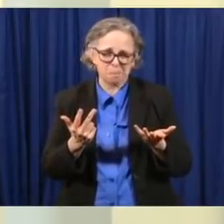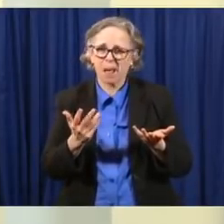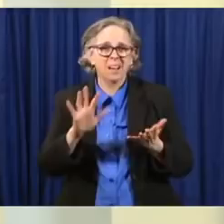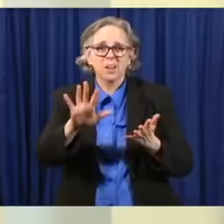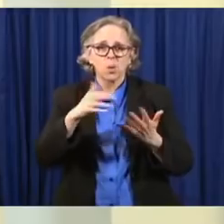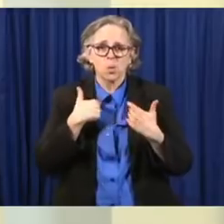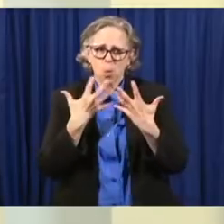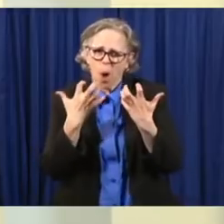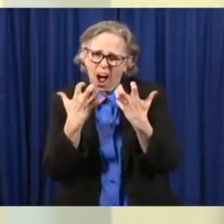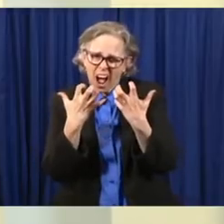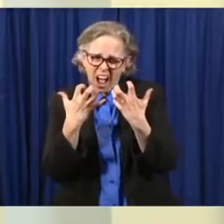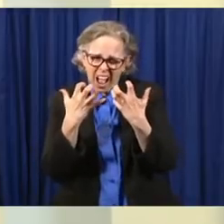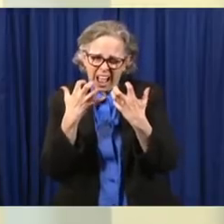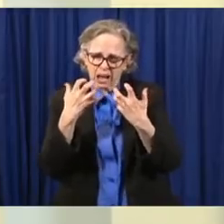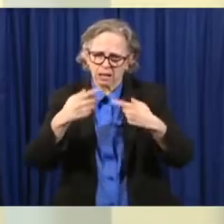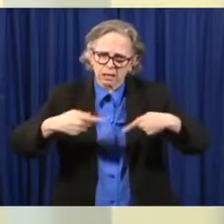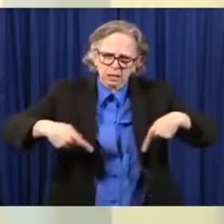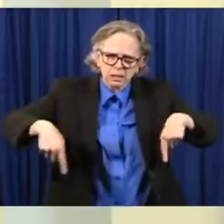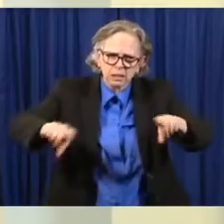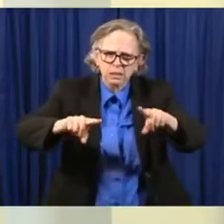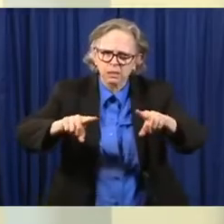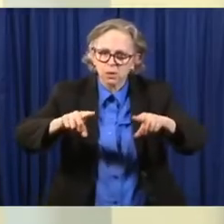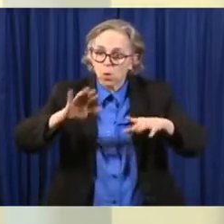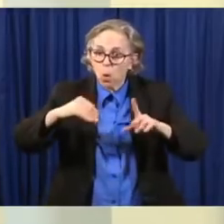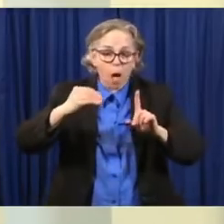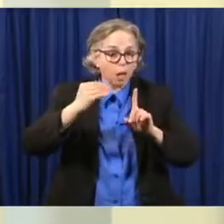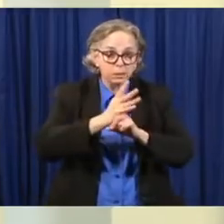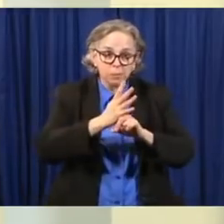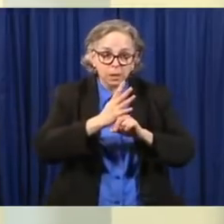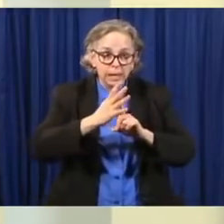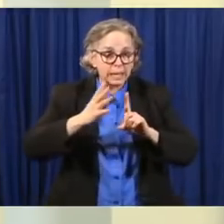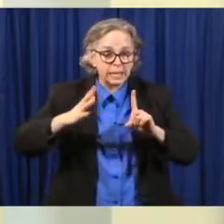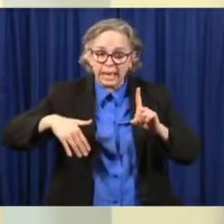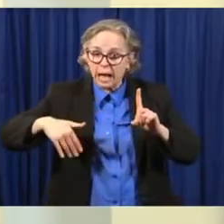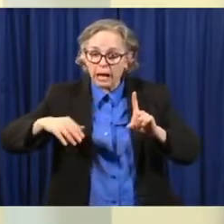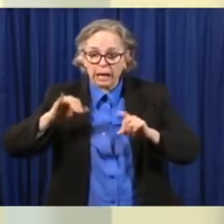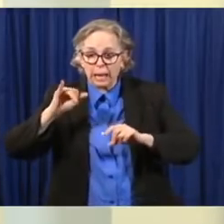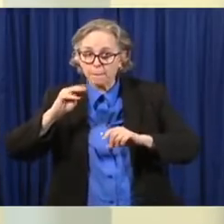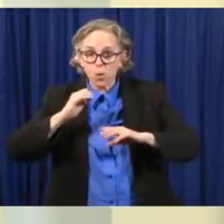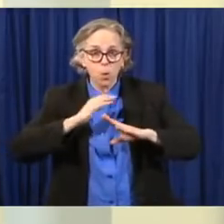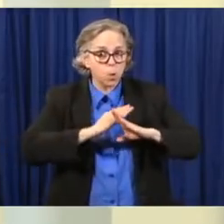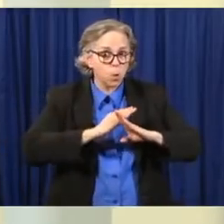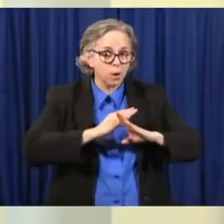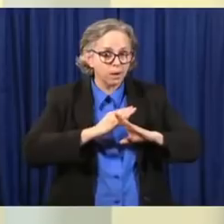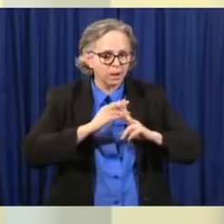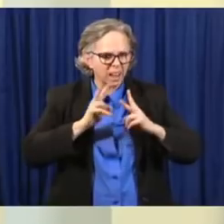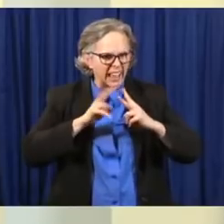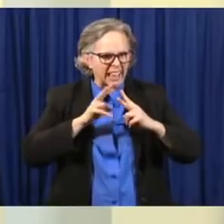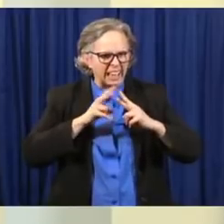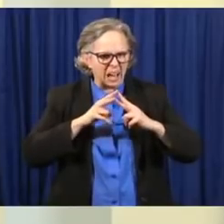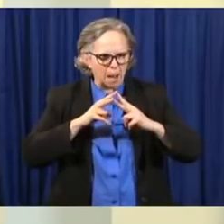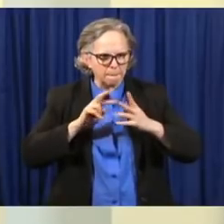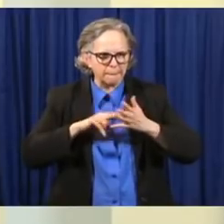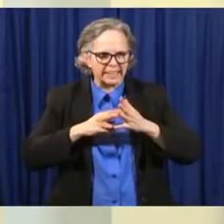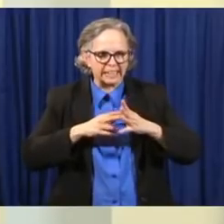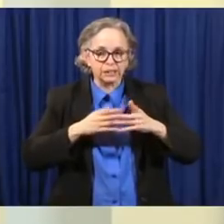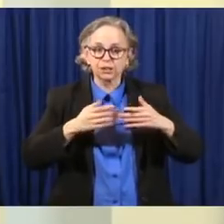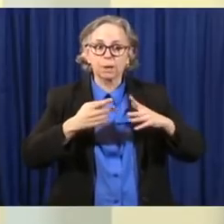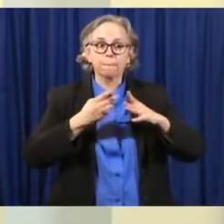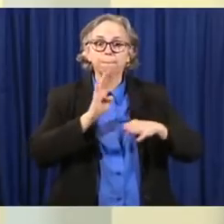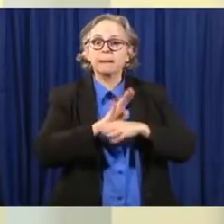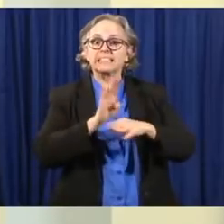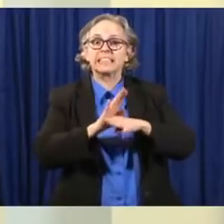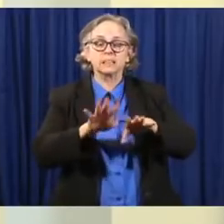been exposed and aren't immune yet. And so the second we all go about and interact with each other, we should